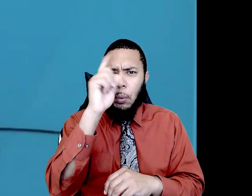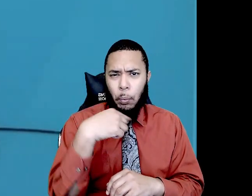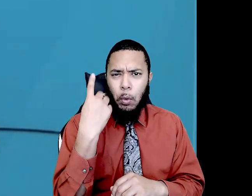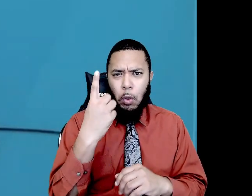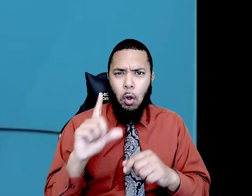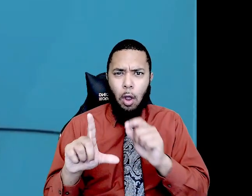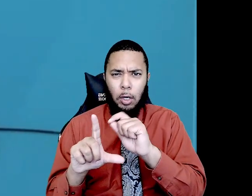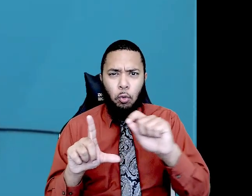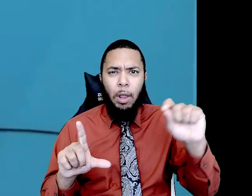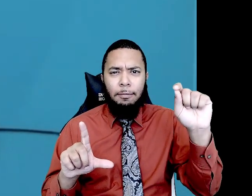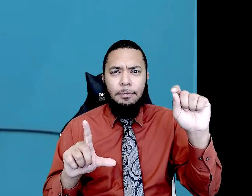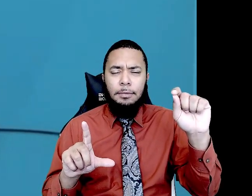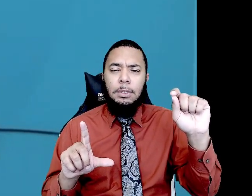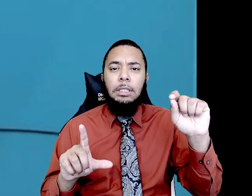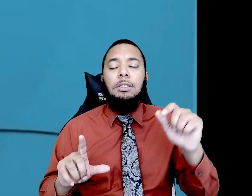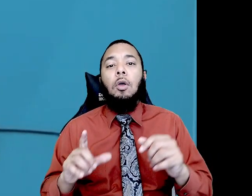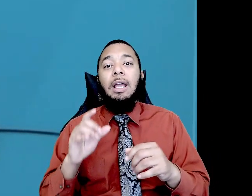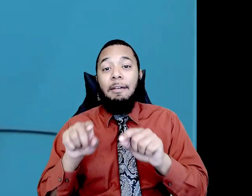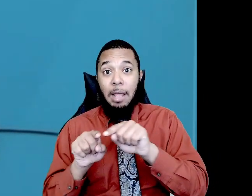120.